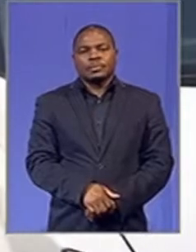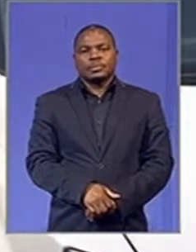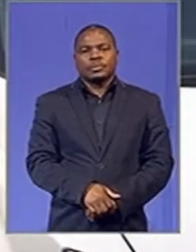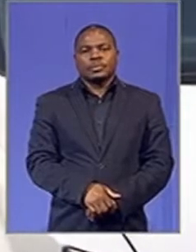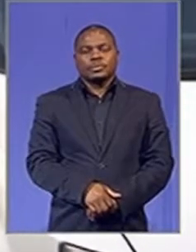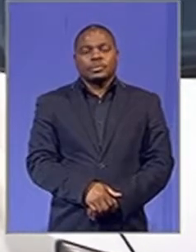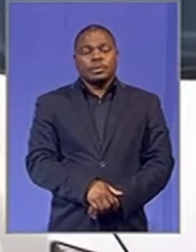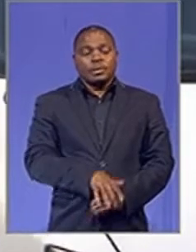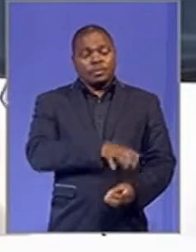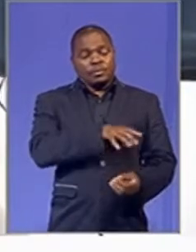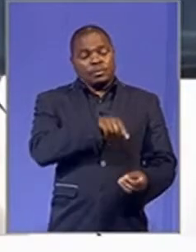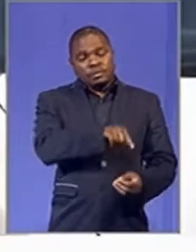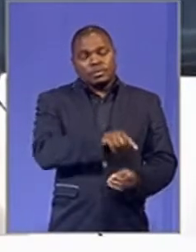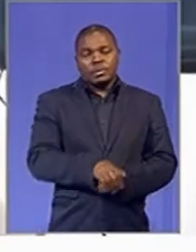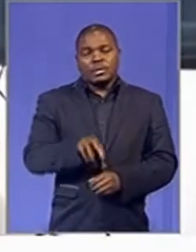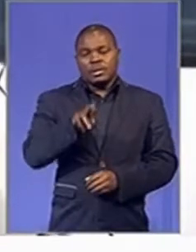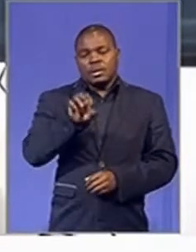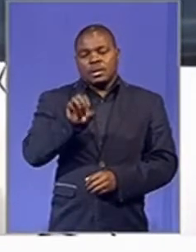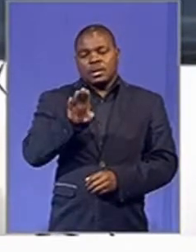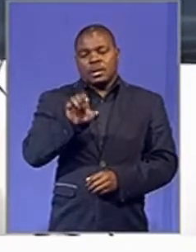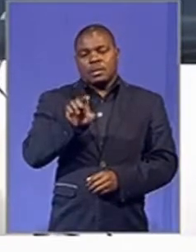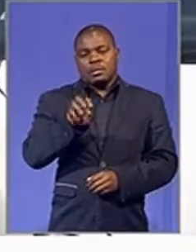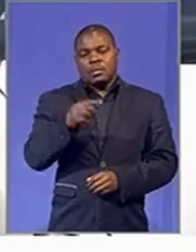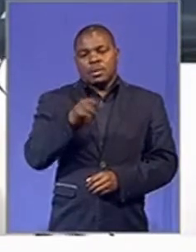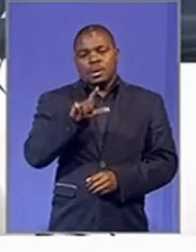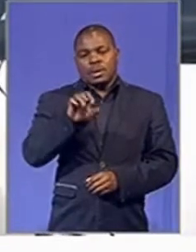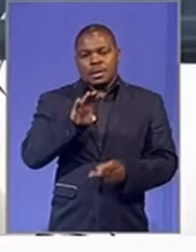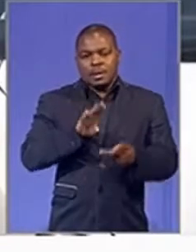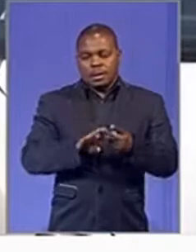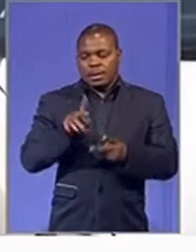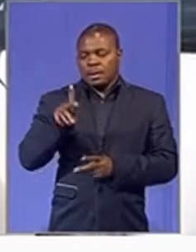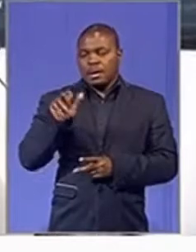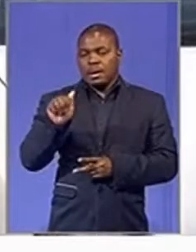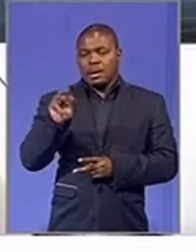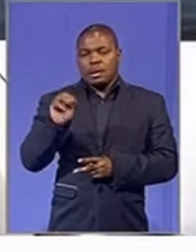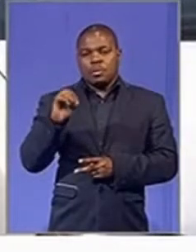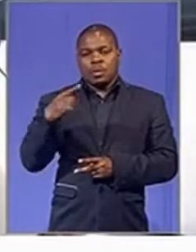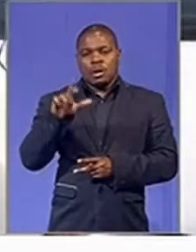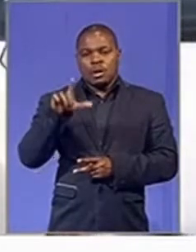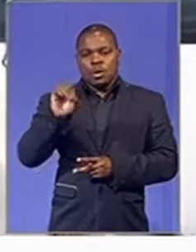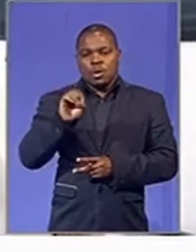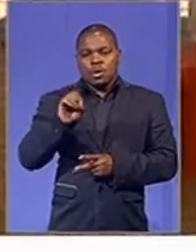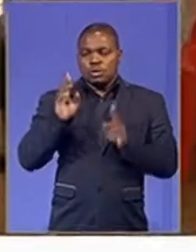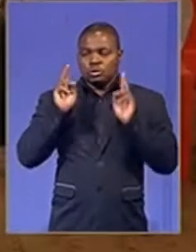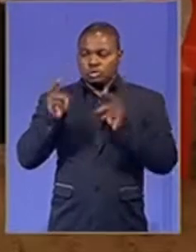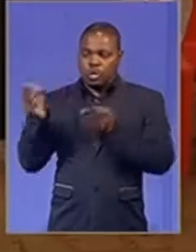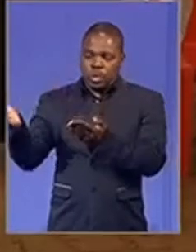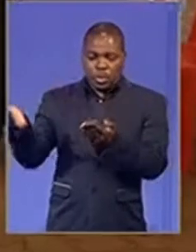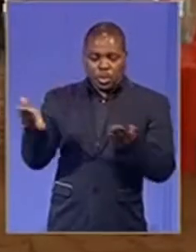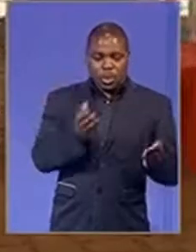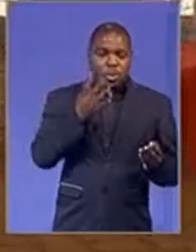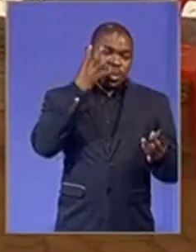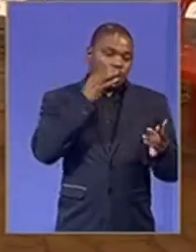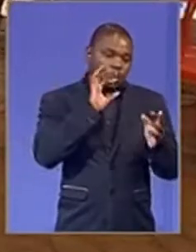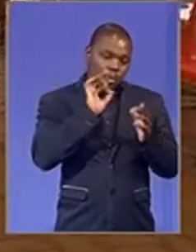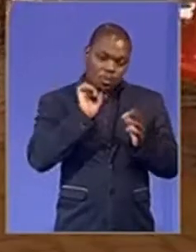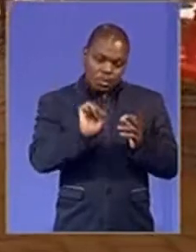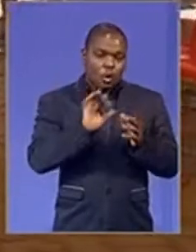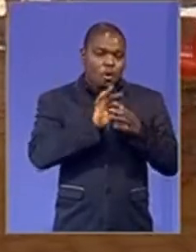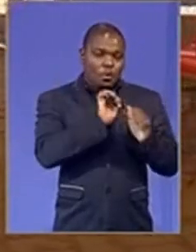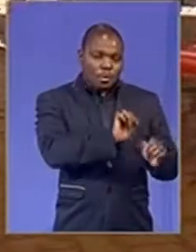ntse kutlo botlhoko fa masaledi a gare le bogile le ka mogelo motsaneng a gorosetswa kwa lelapeng la gankoko wa bone basetsanyana bao go begwa